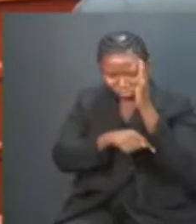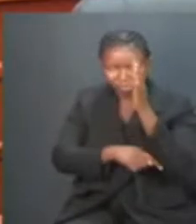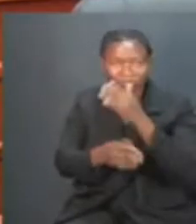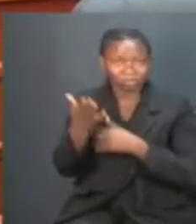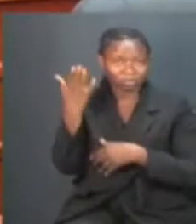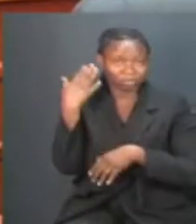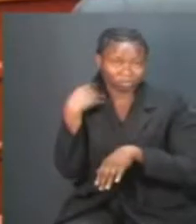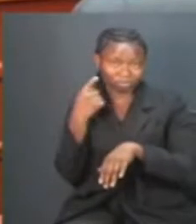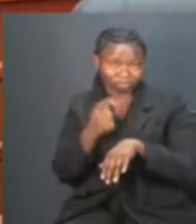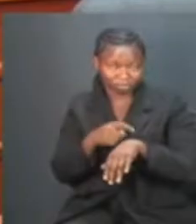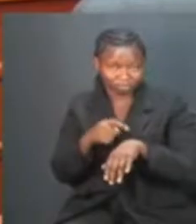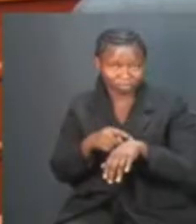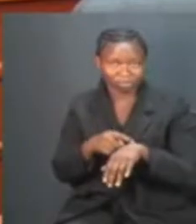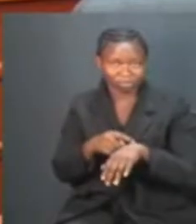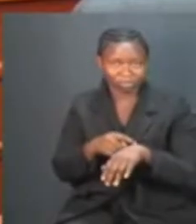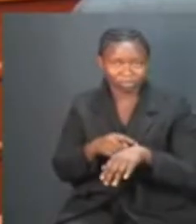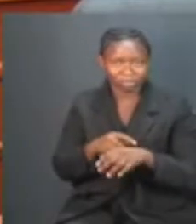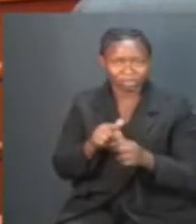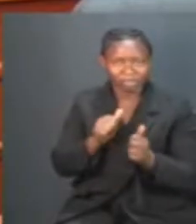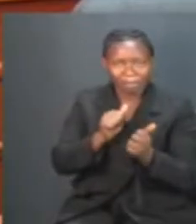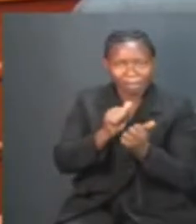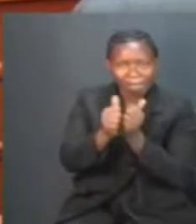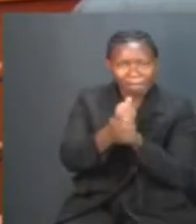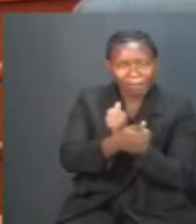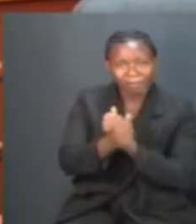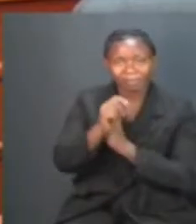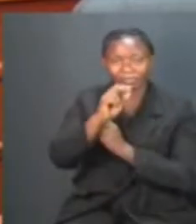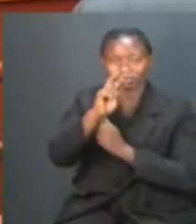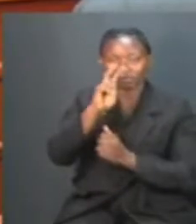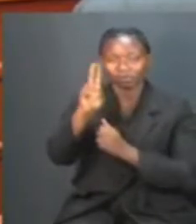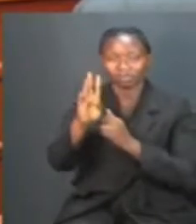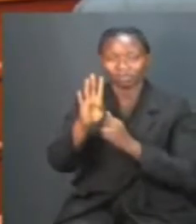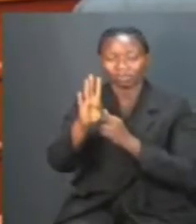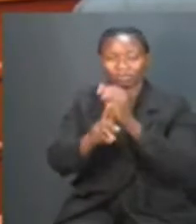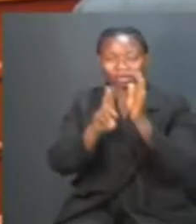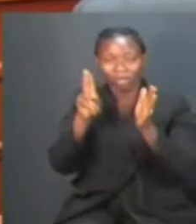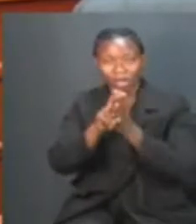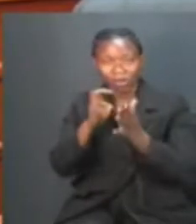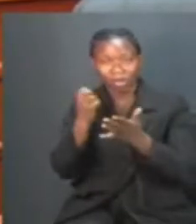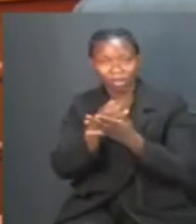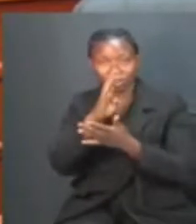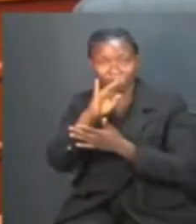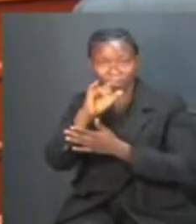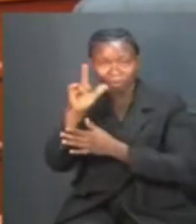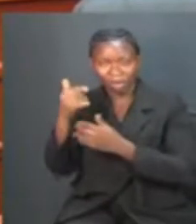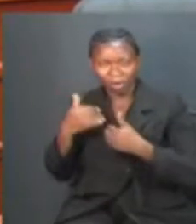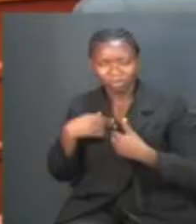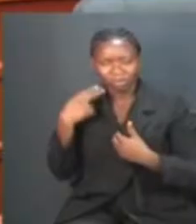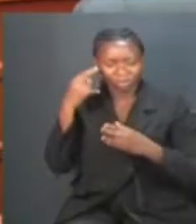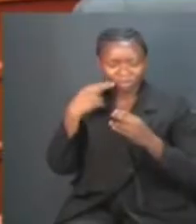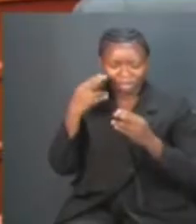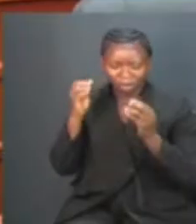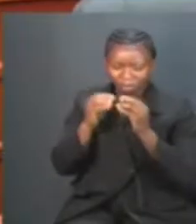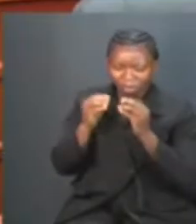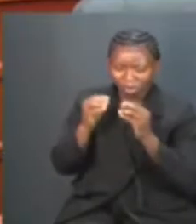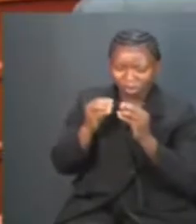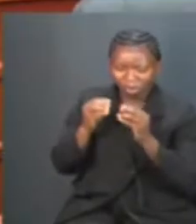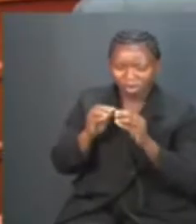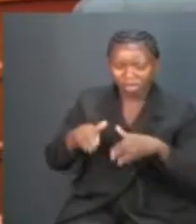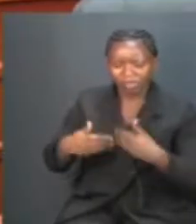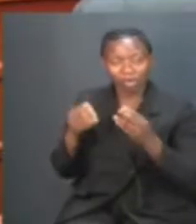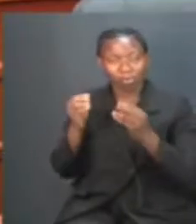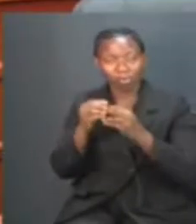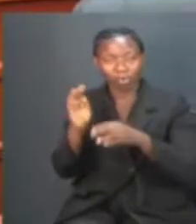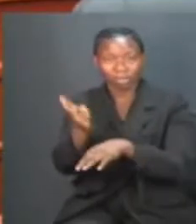we passed the 24-hour economy, I wanted to see emphasis on providing